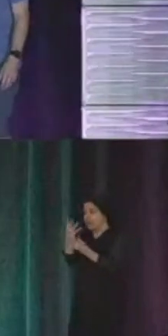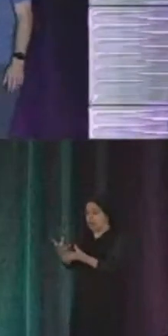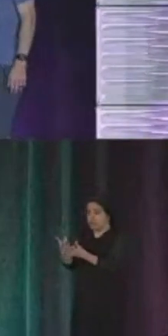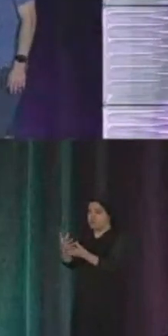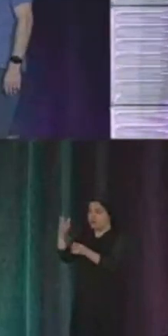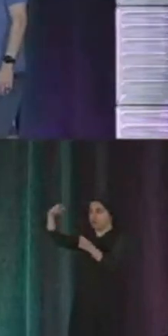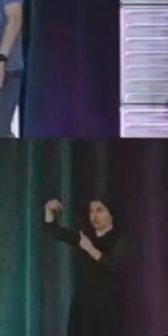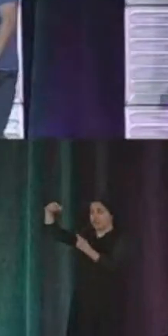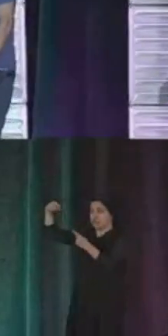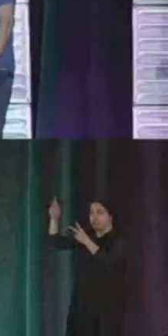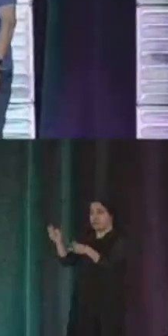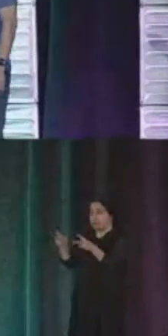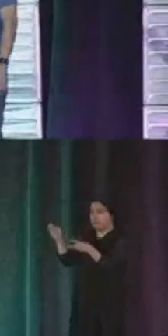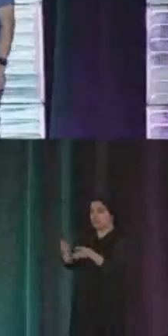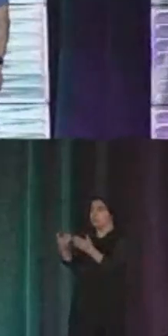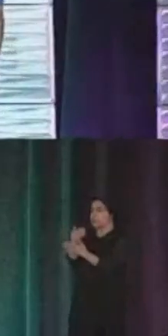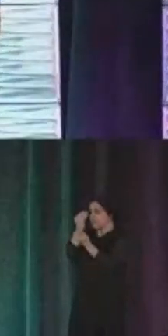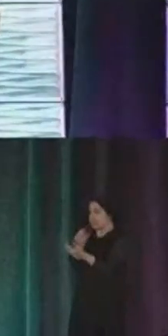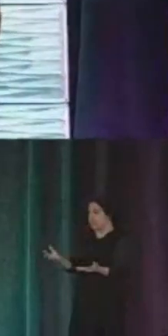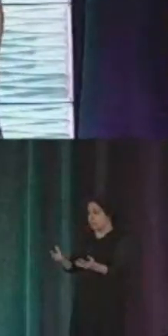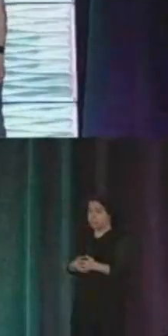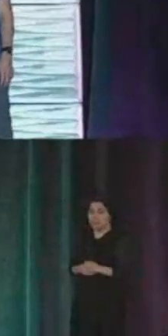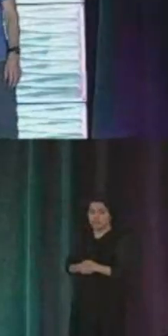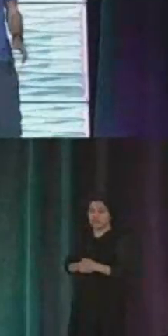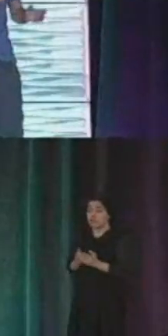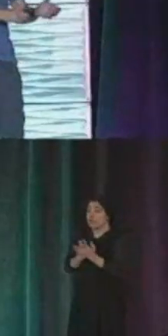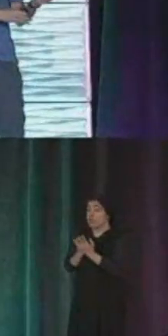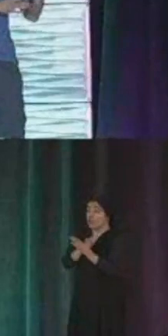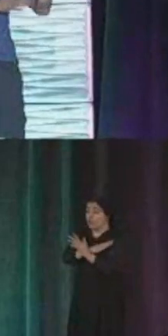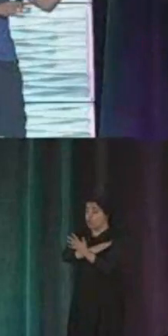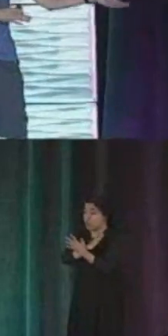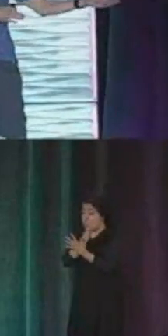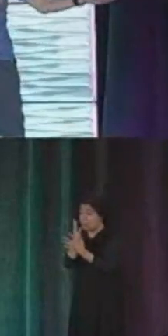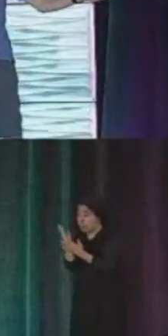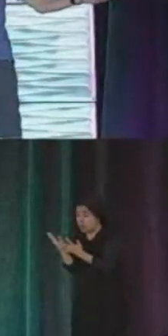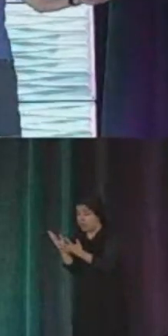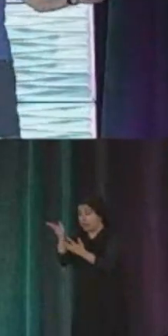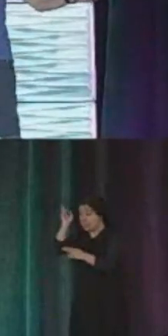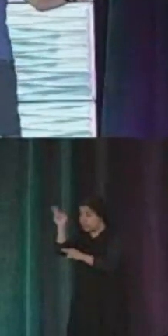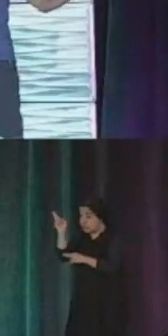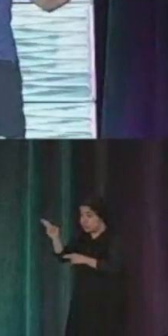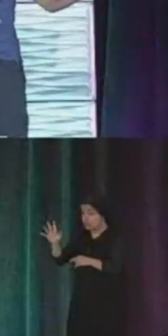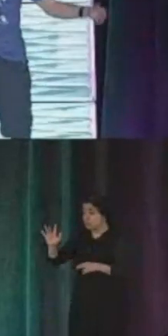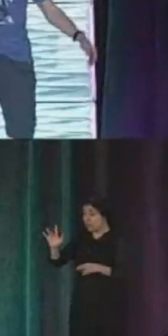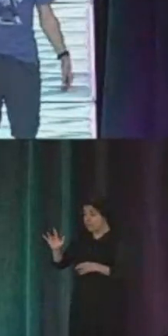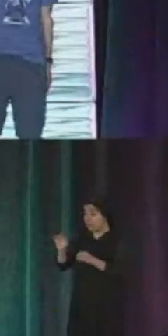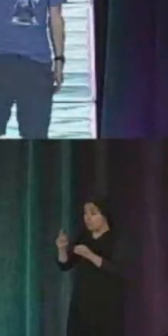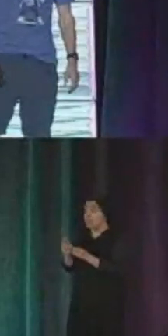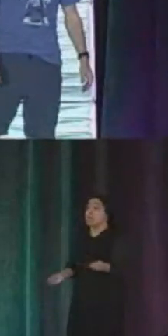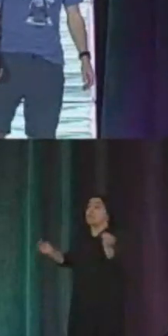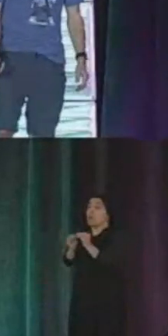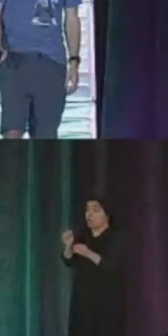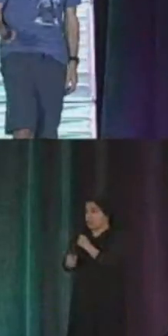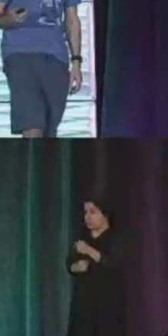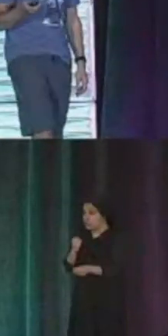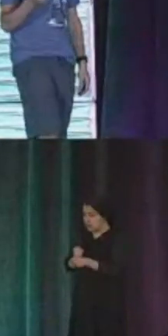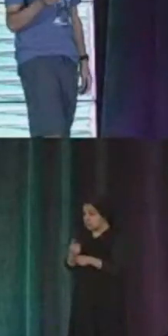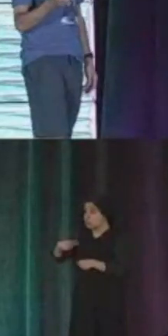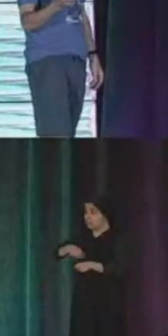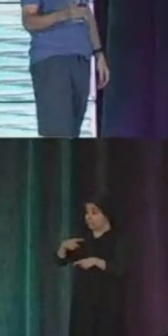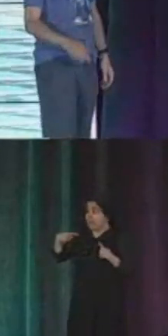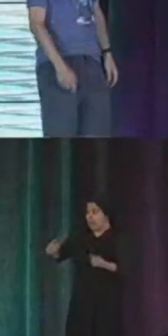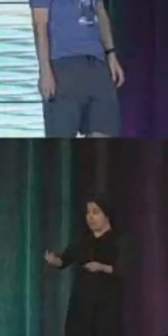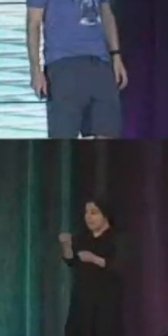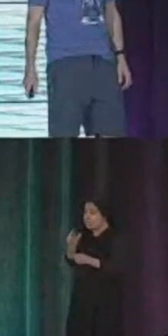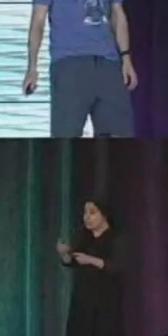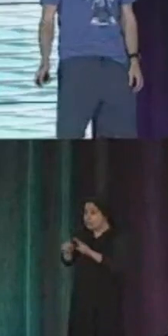with new data. And through all that, the history of those 25 or more years, we've had a couple